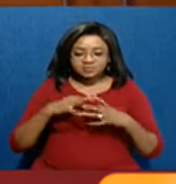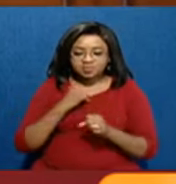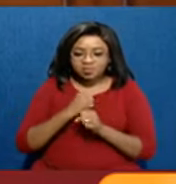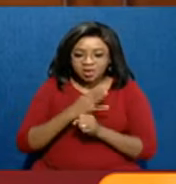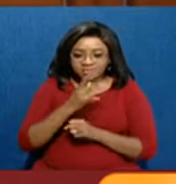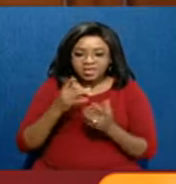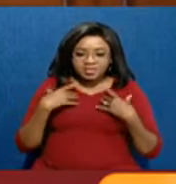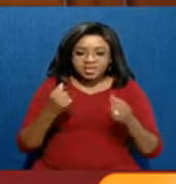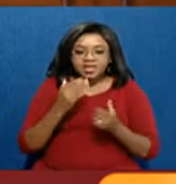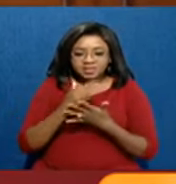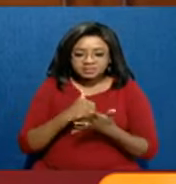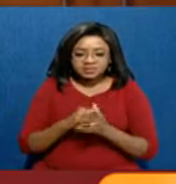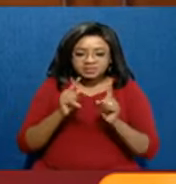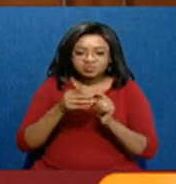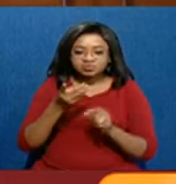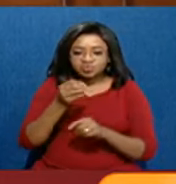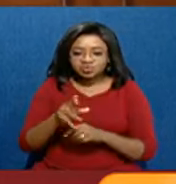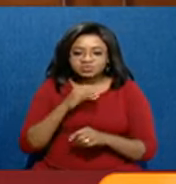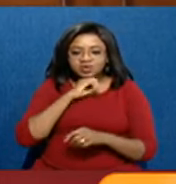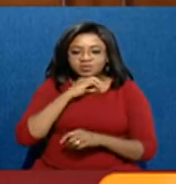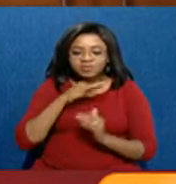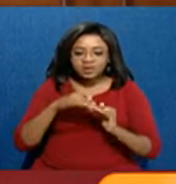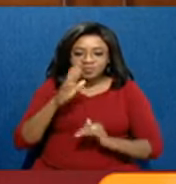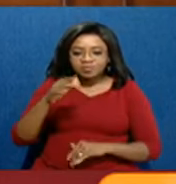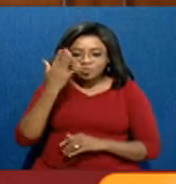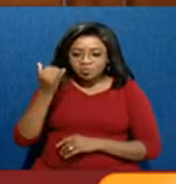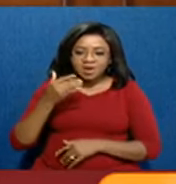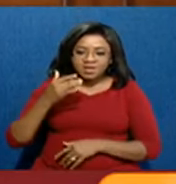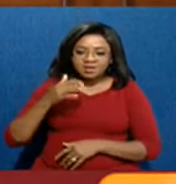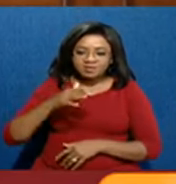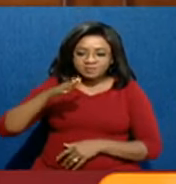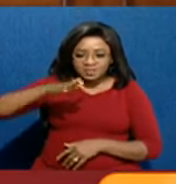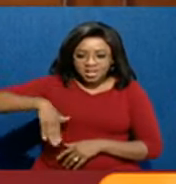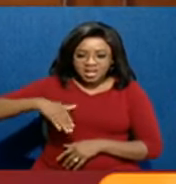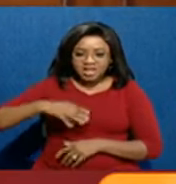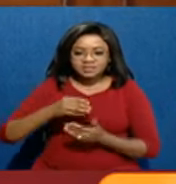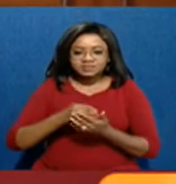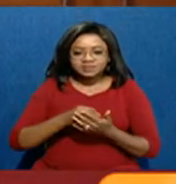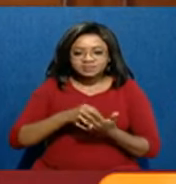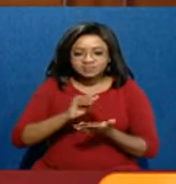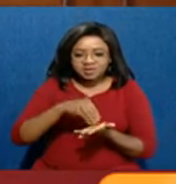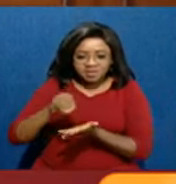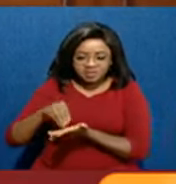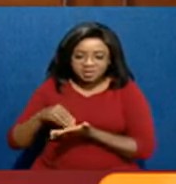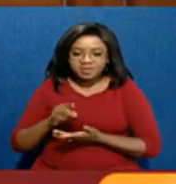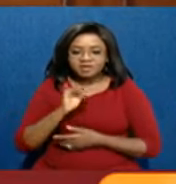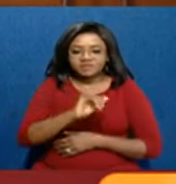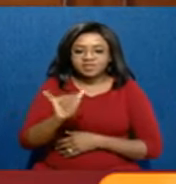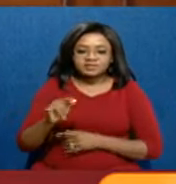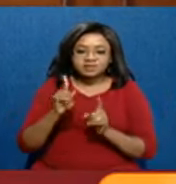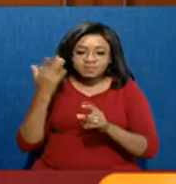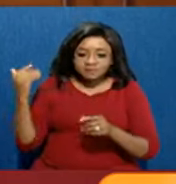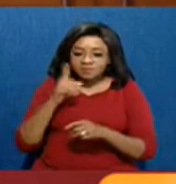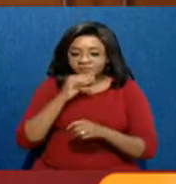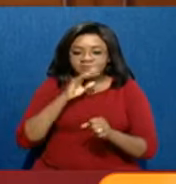sector. Doctors complaining largely about delayed remuneration of the pay hikes that they had been promised in